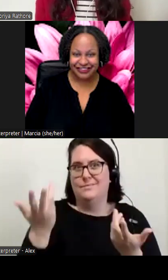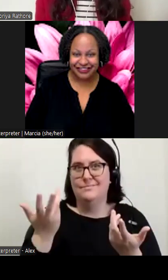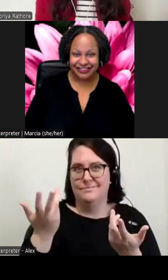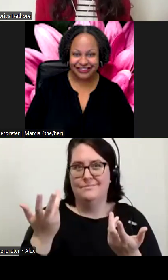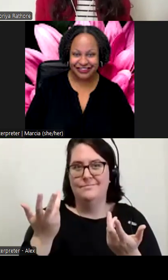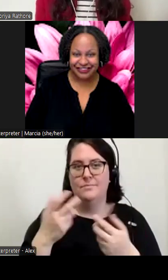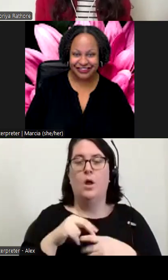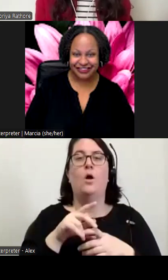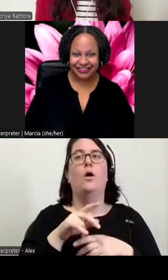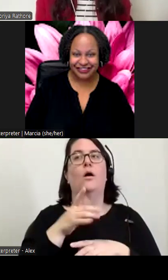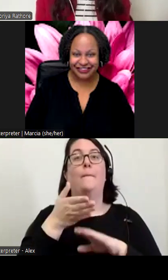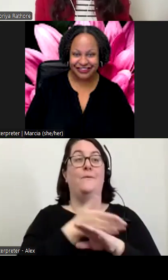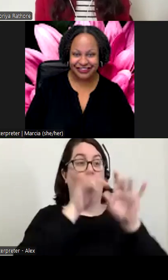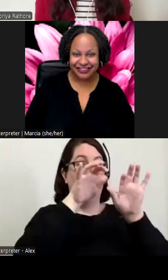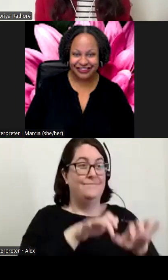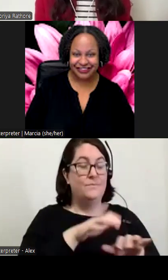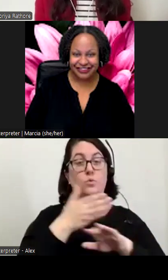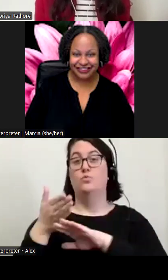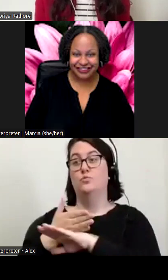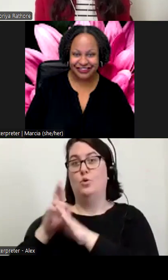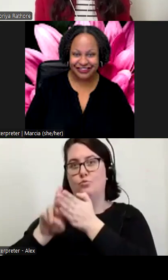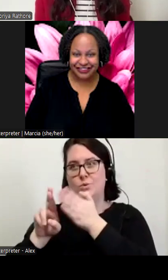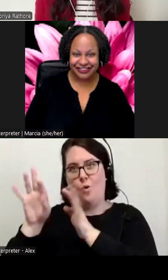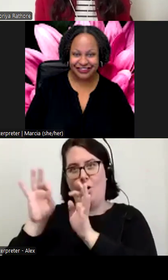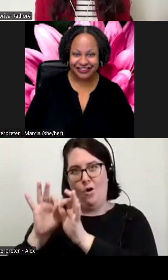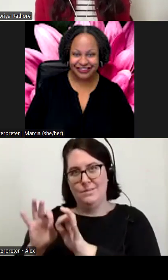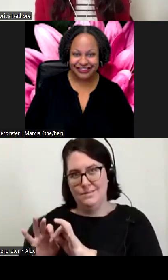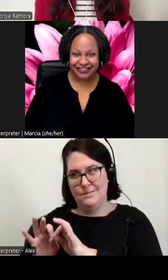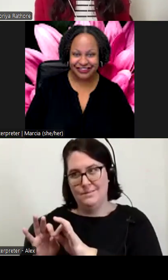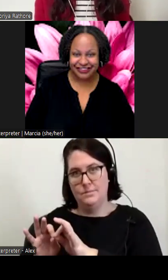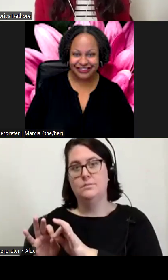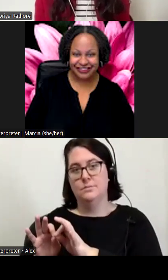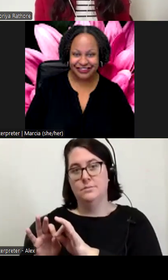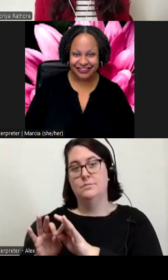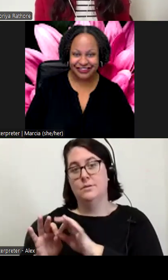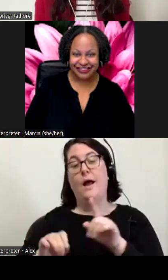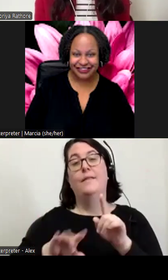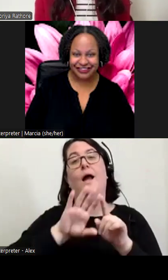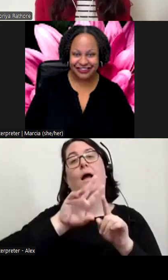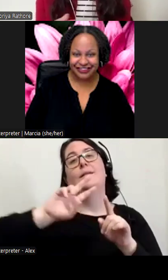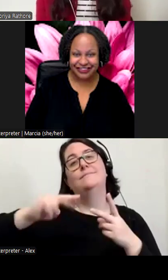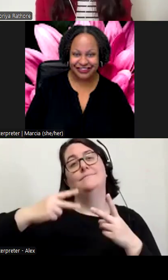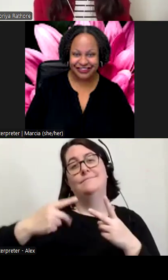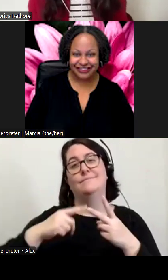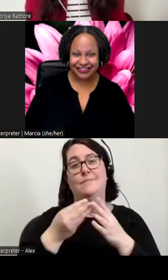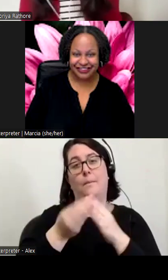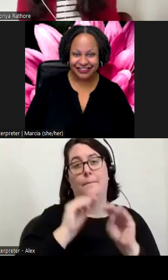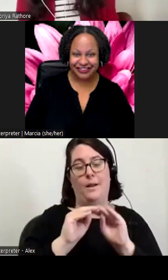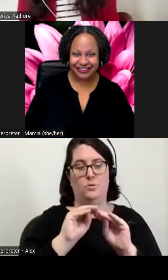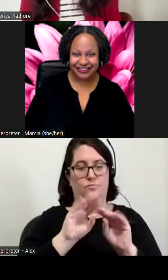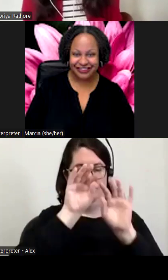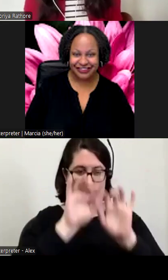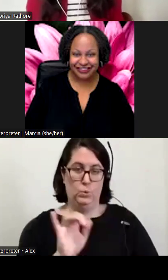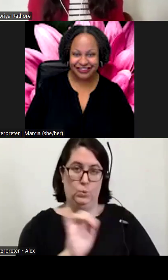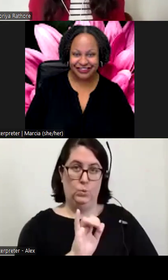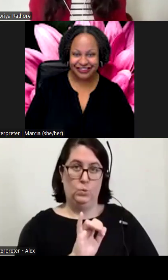Research what your costs are actually going to be, and then make sure you fill out the supplementary budget information as well. So you communicate how much you're planning